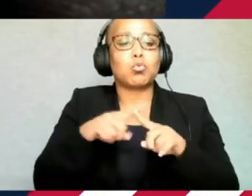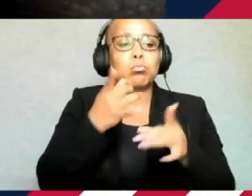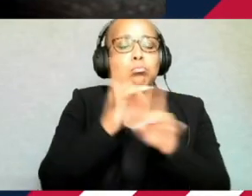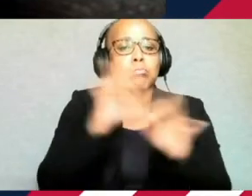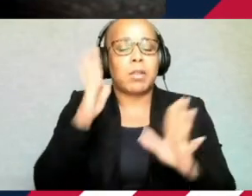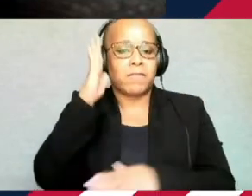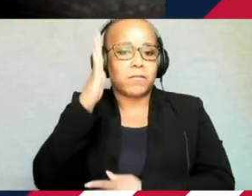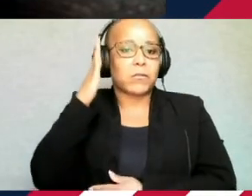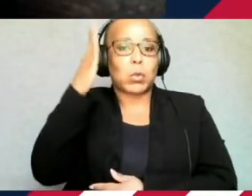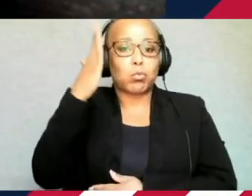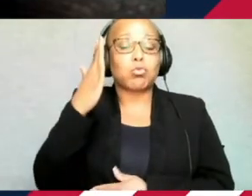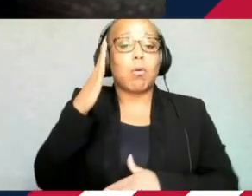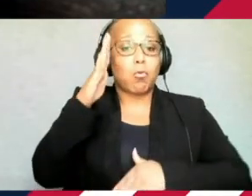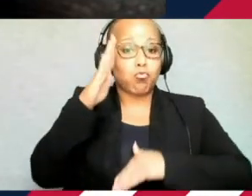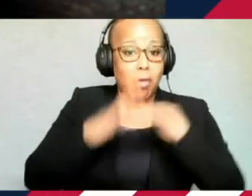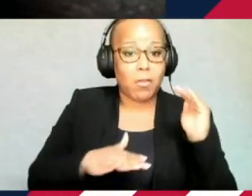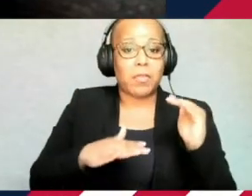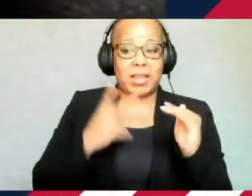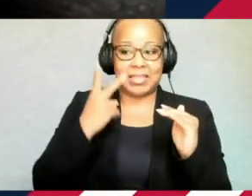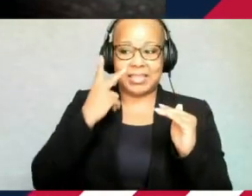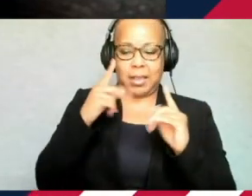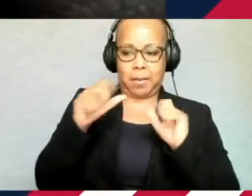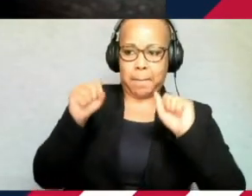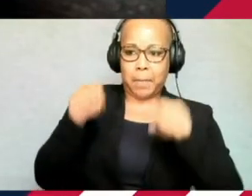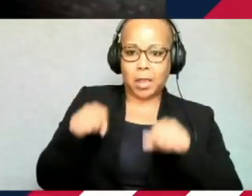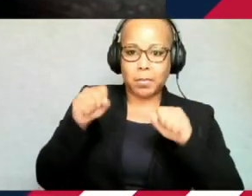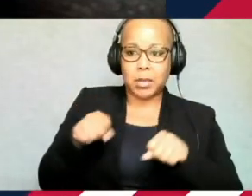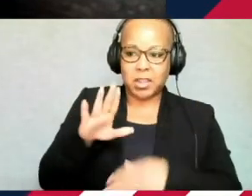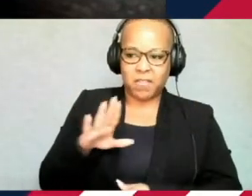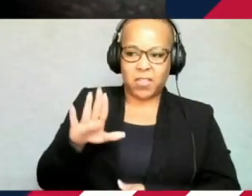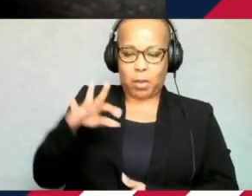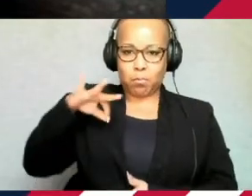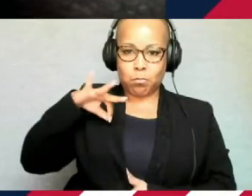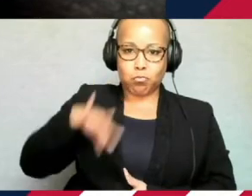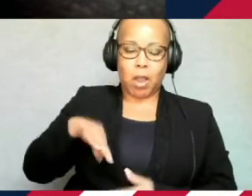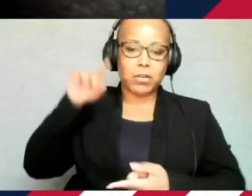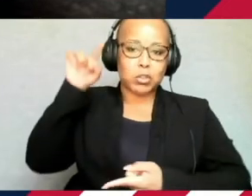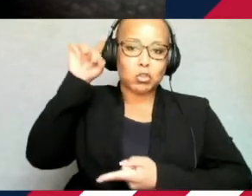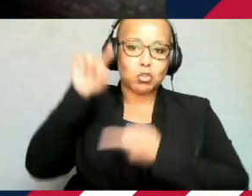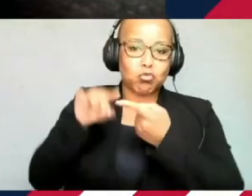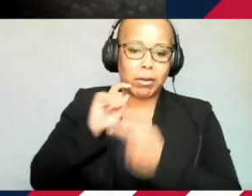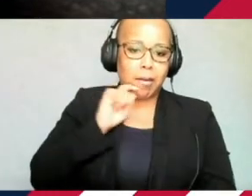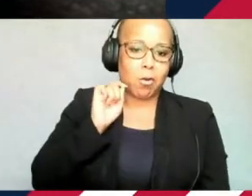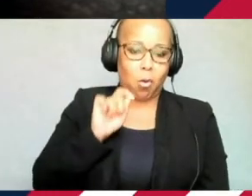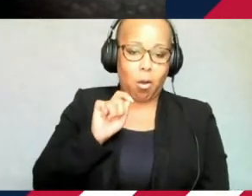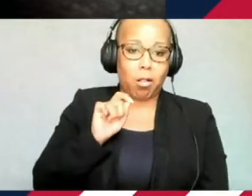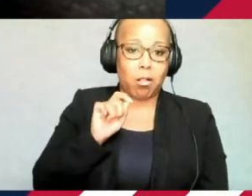future rather than see the possibility of their profits shrinking at all.